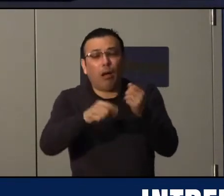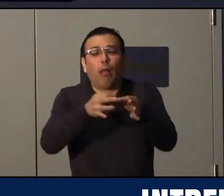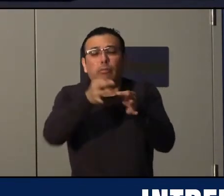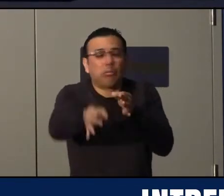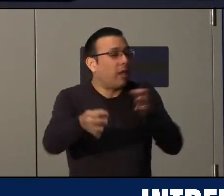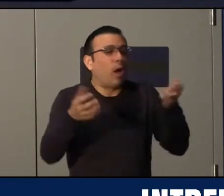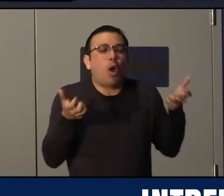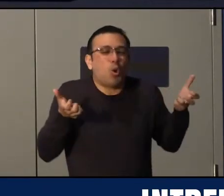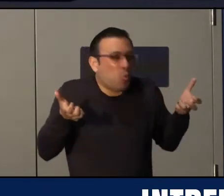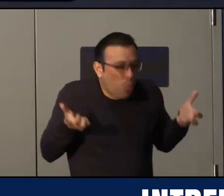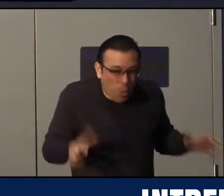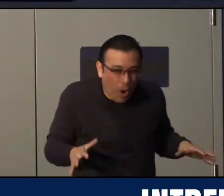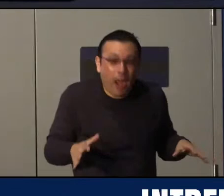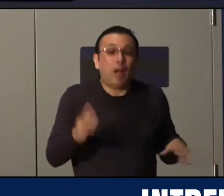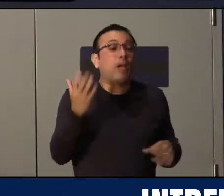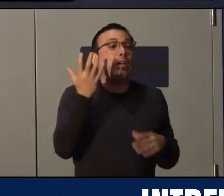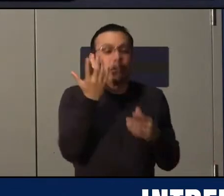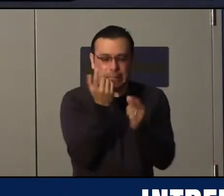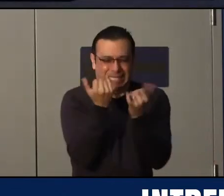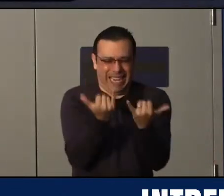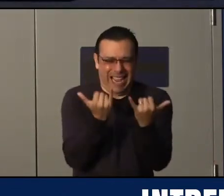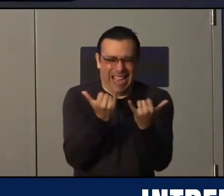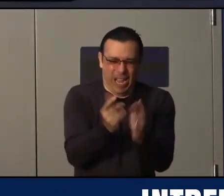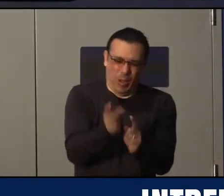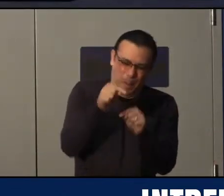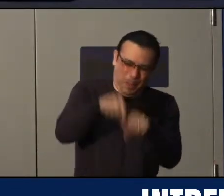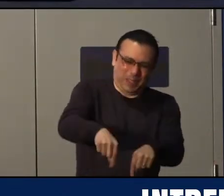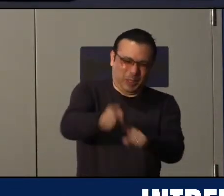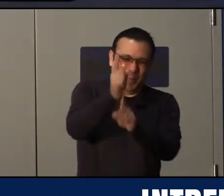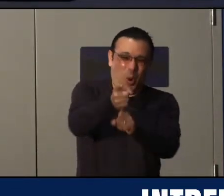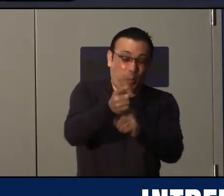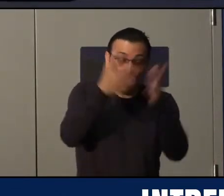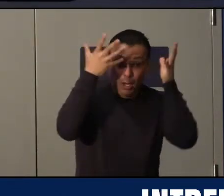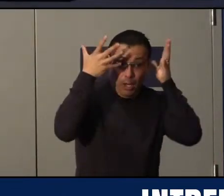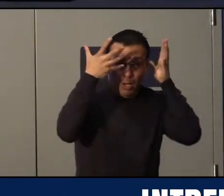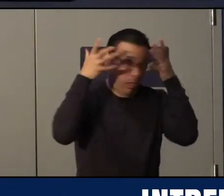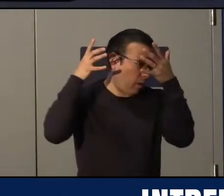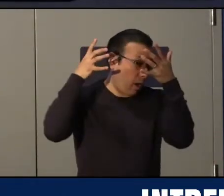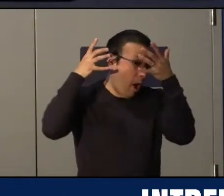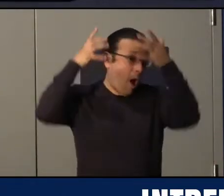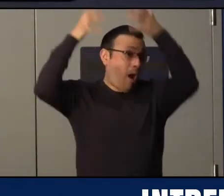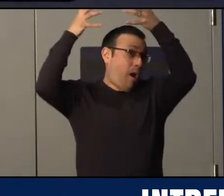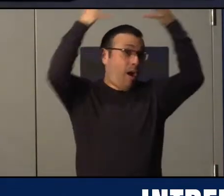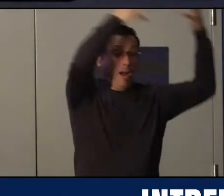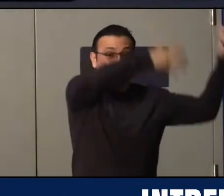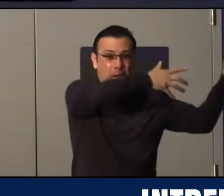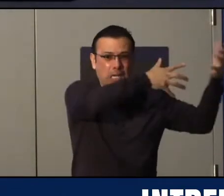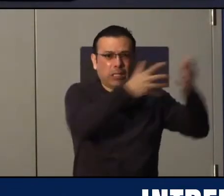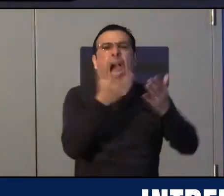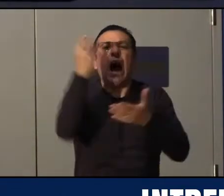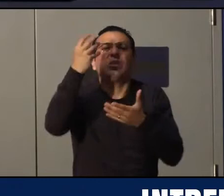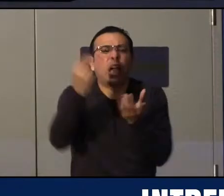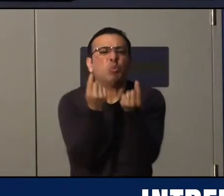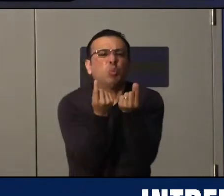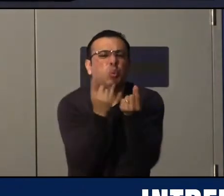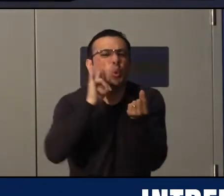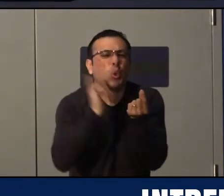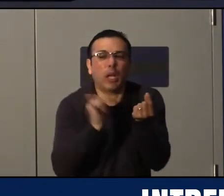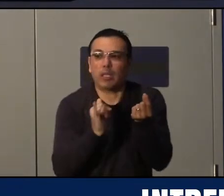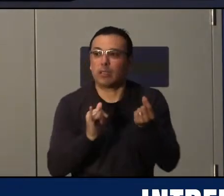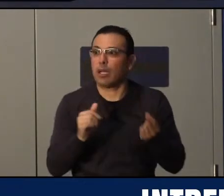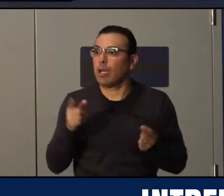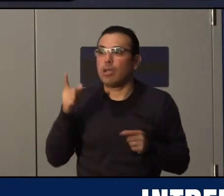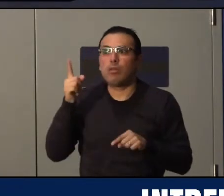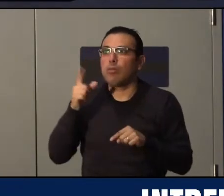might happen, like me eating a sandwich. He wants to get before he even get so the helmet comes off, and he's right there in my face. He goes, what was it like out there? And I go, Digger, you